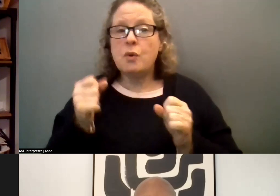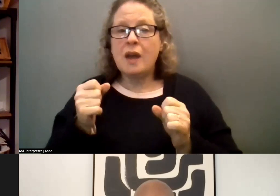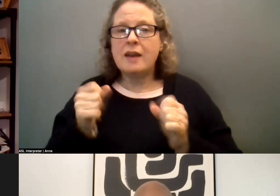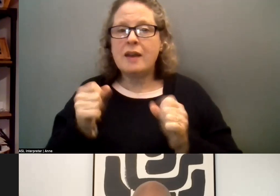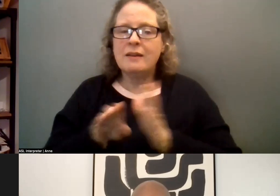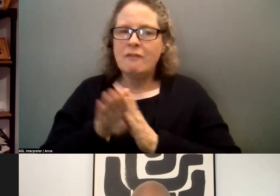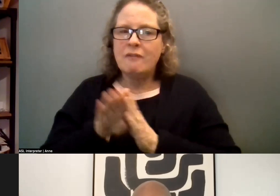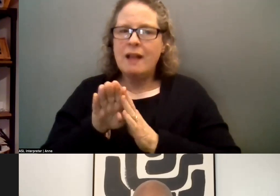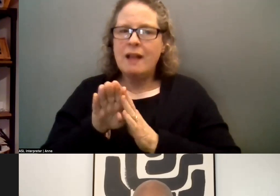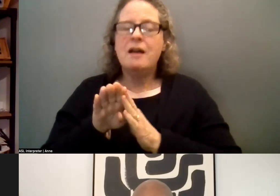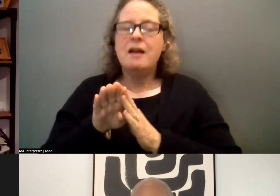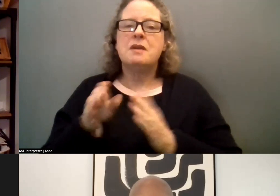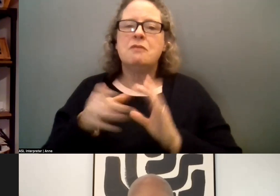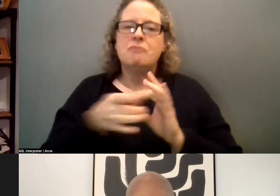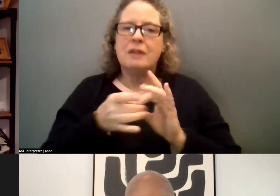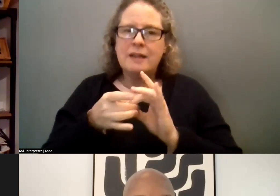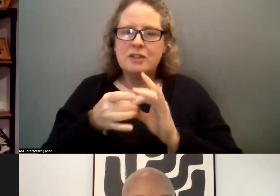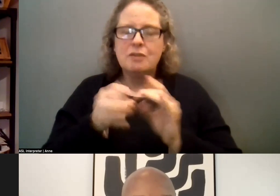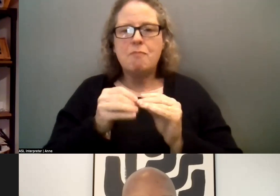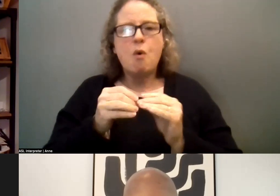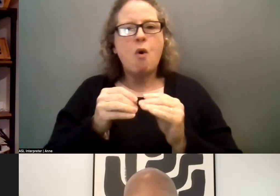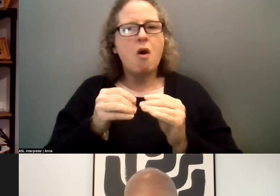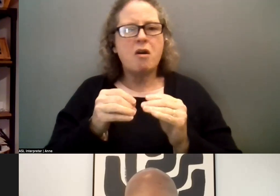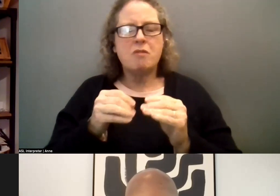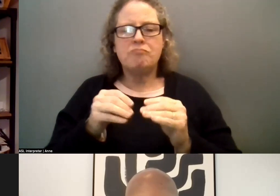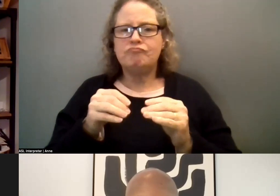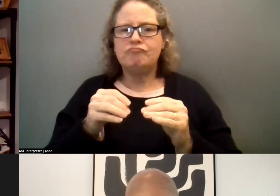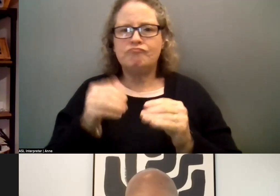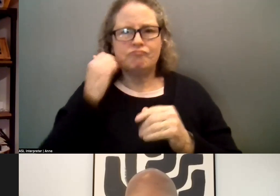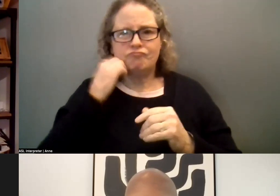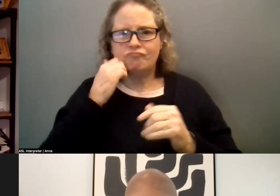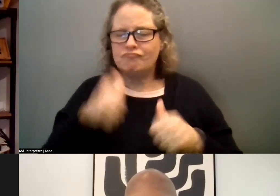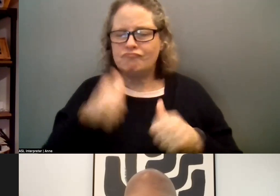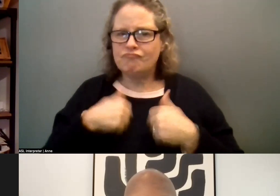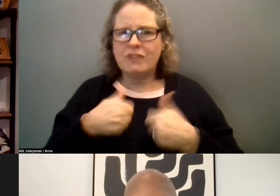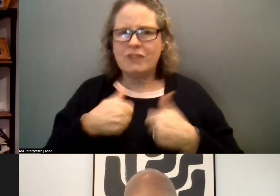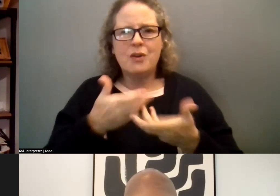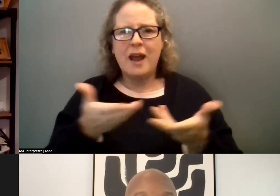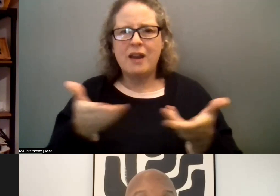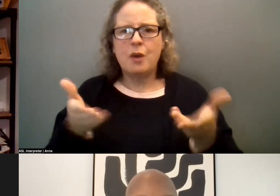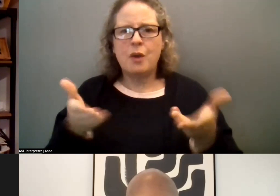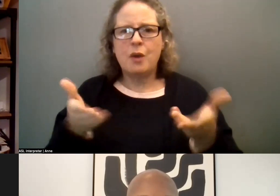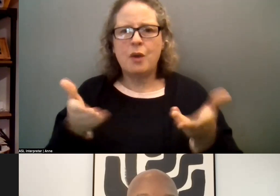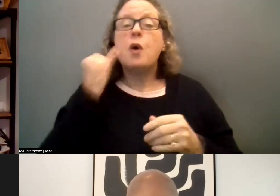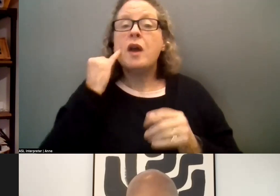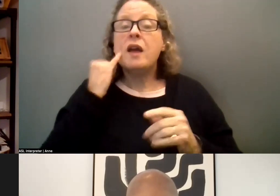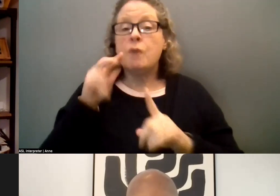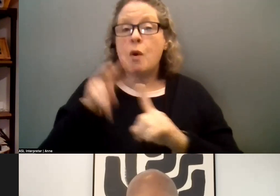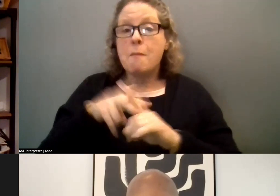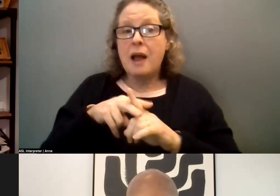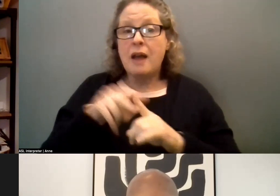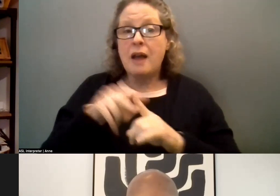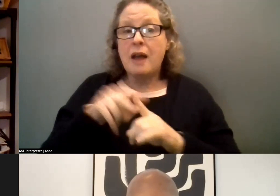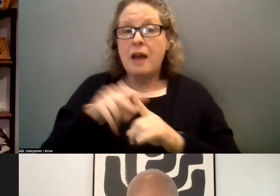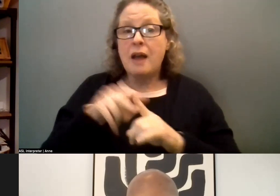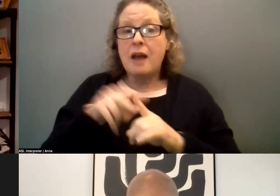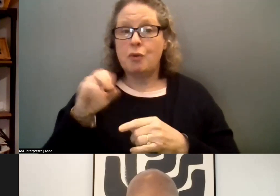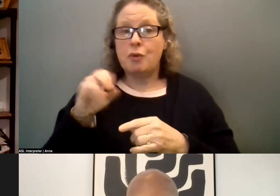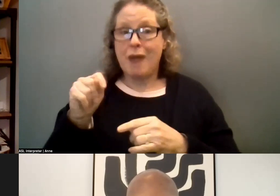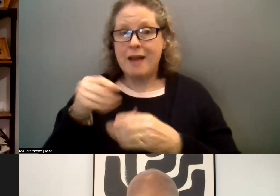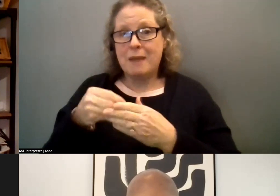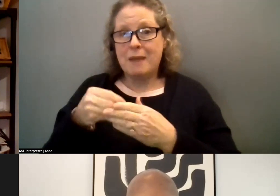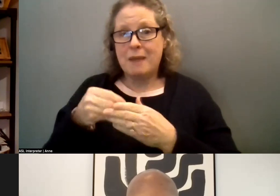in a more organic way, or frankly, if you're someone who's going out and applying to grants and things like that, if you're saying, hey, this is something that I